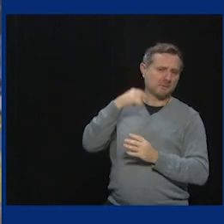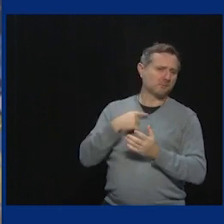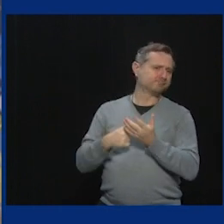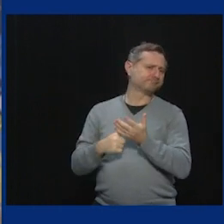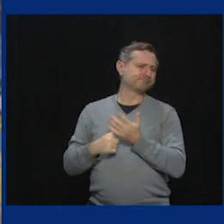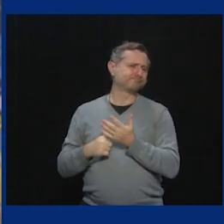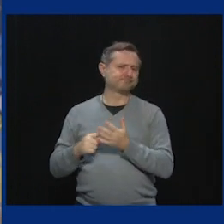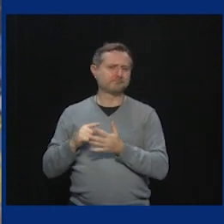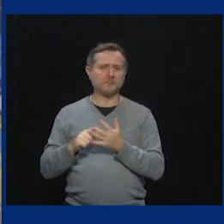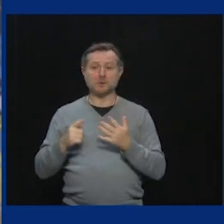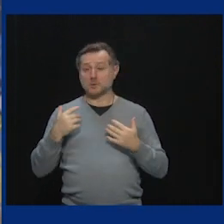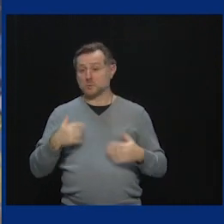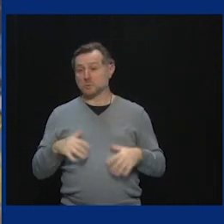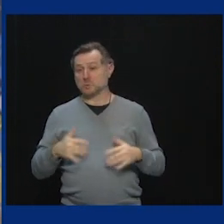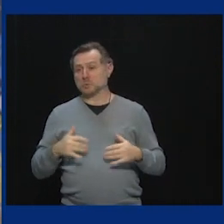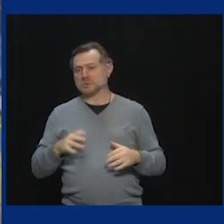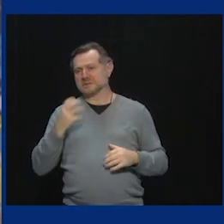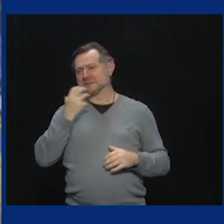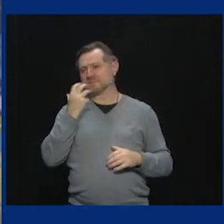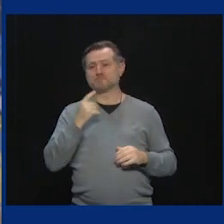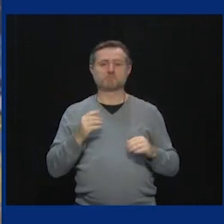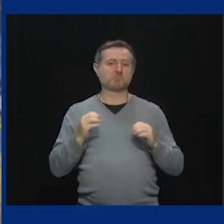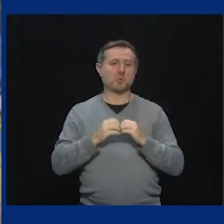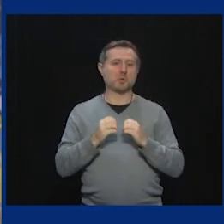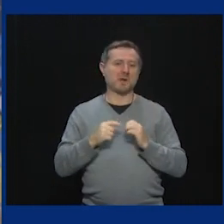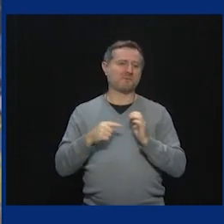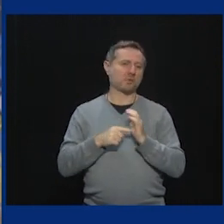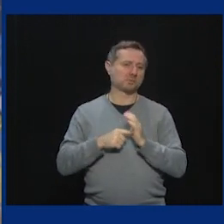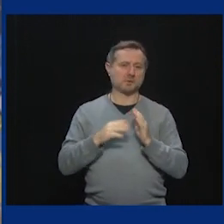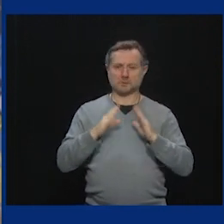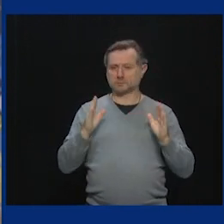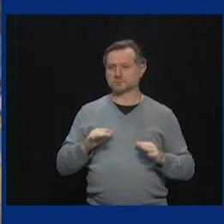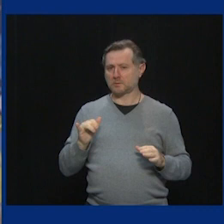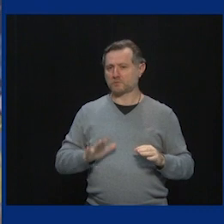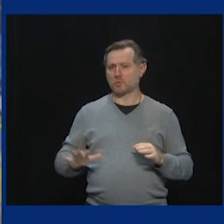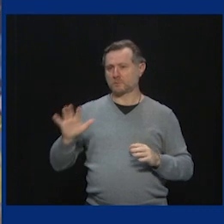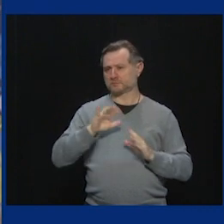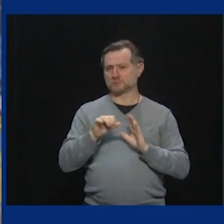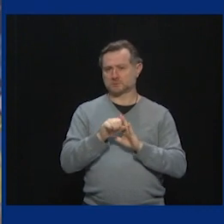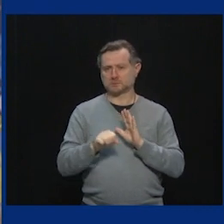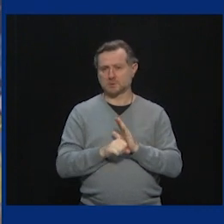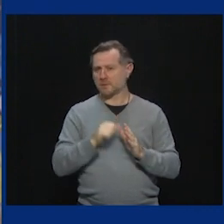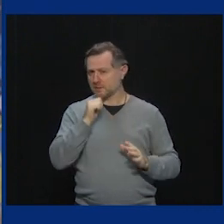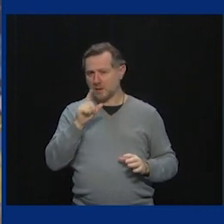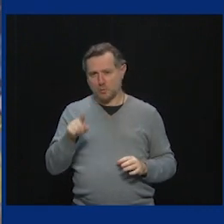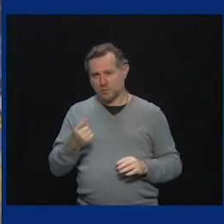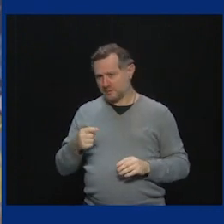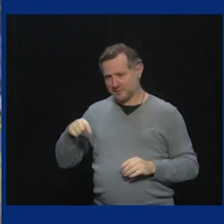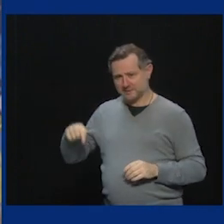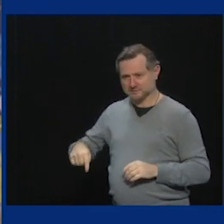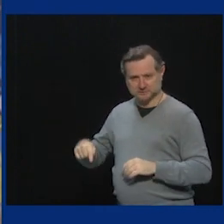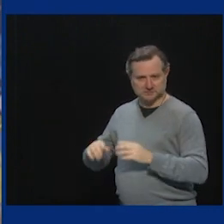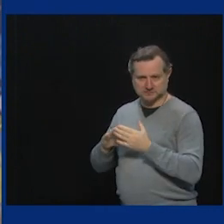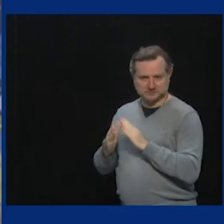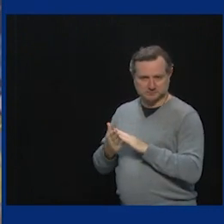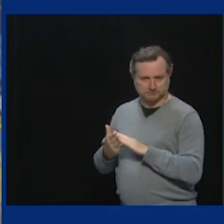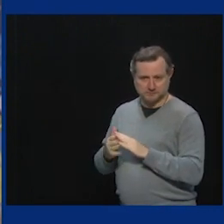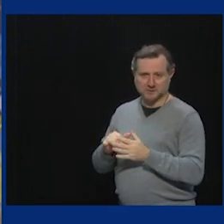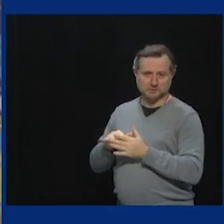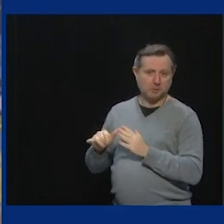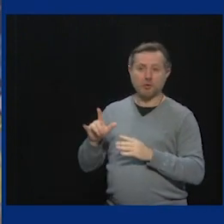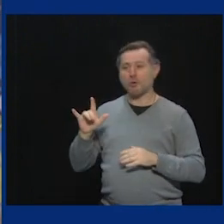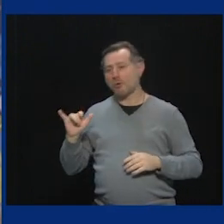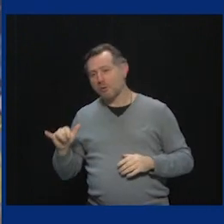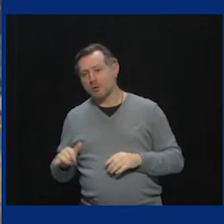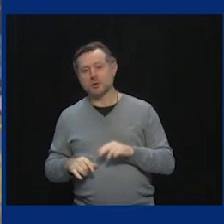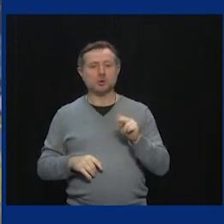need for more affordable housing all over the state. This is not just a downstate, it's not just Long Island and the city, it is all over the state. And we are going